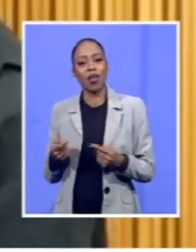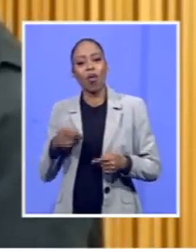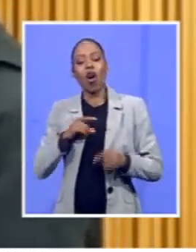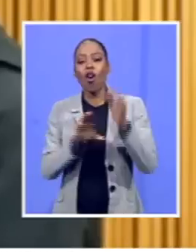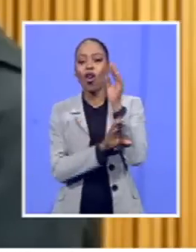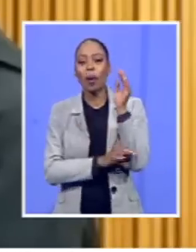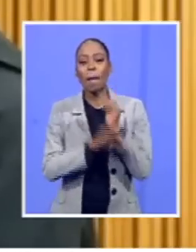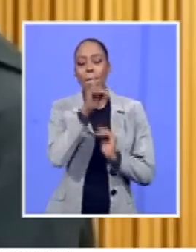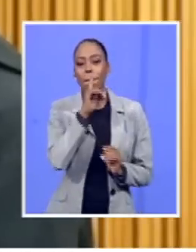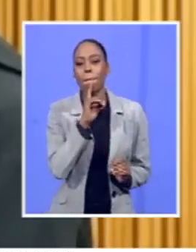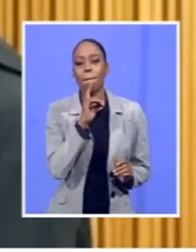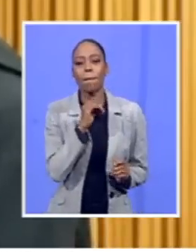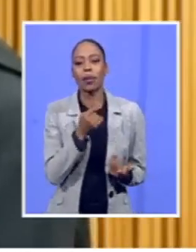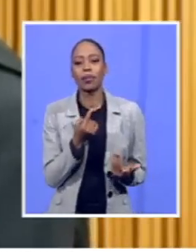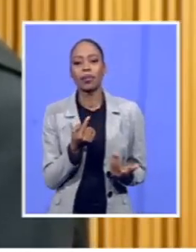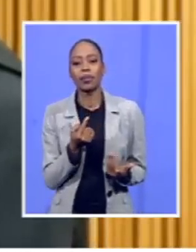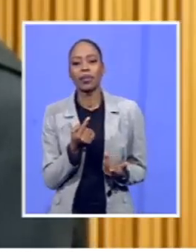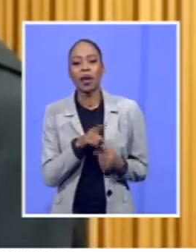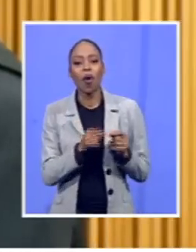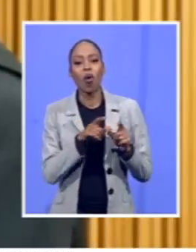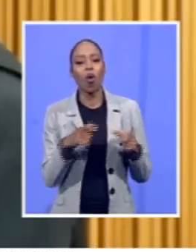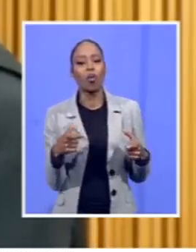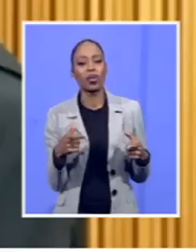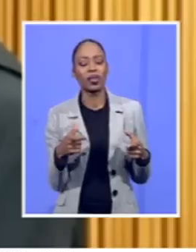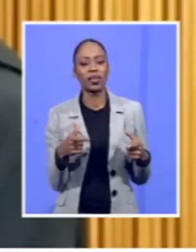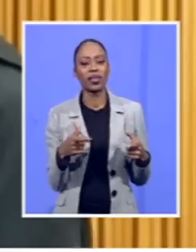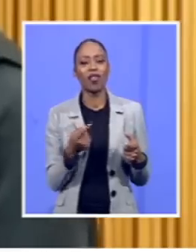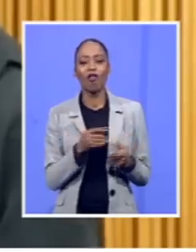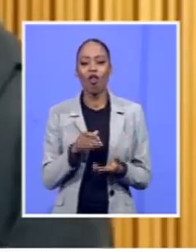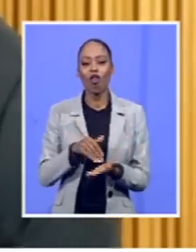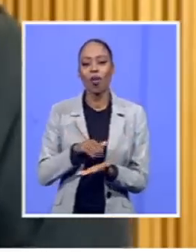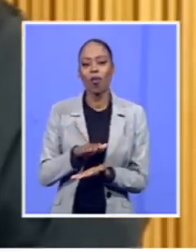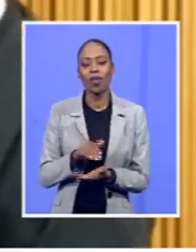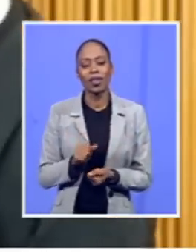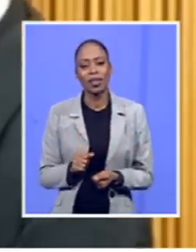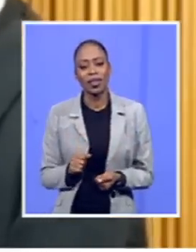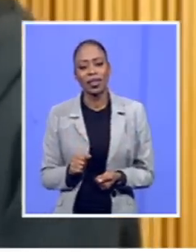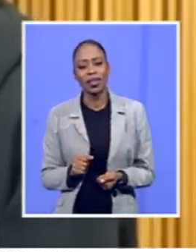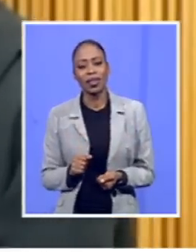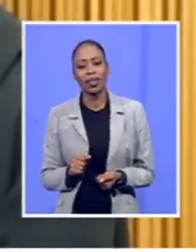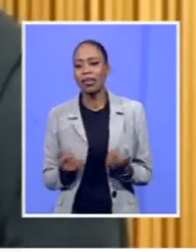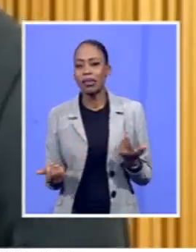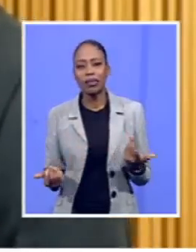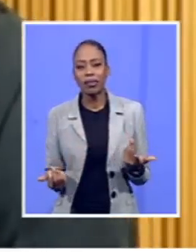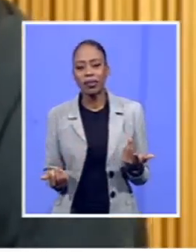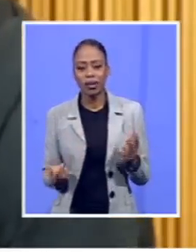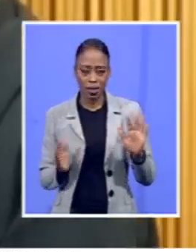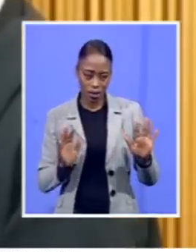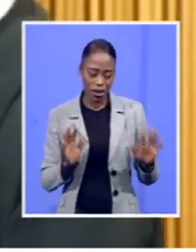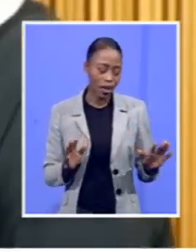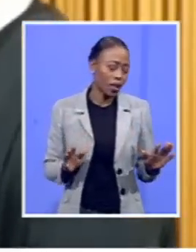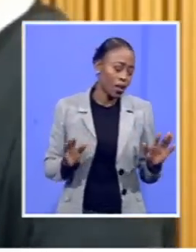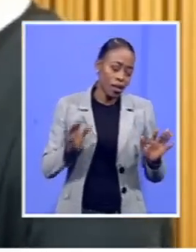silent on the committee for the removal. No, my lord. Let me try and explain